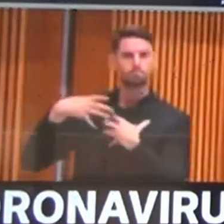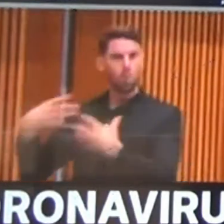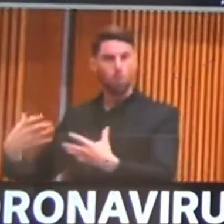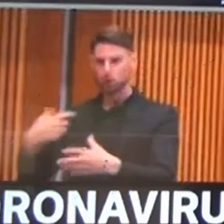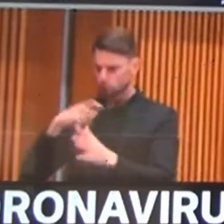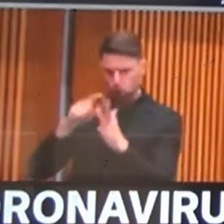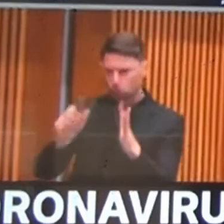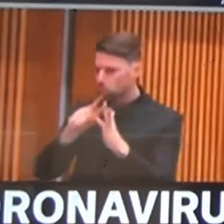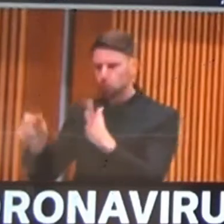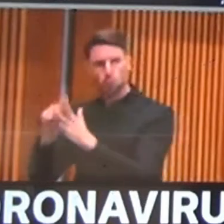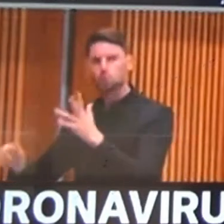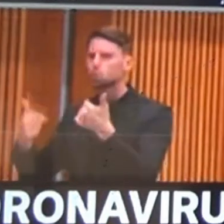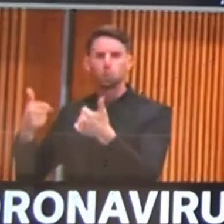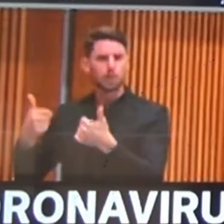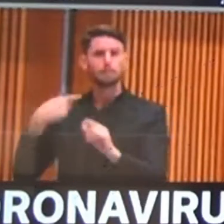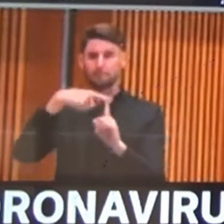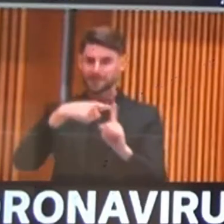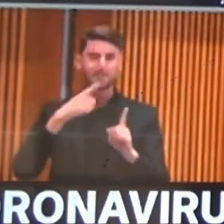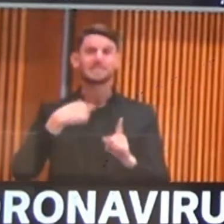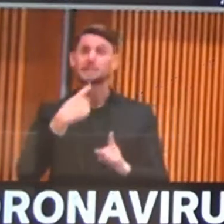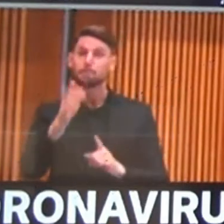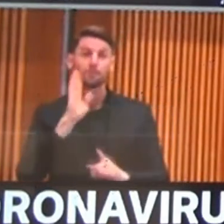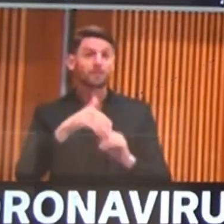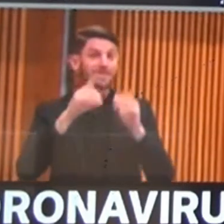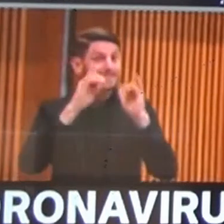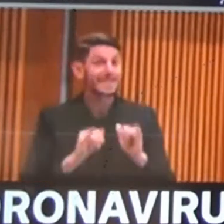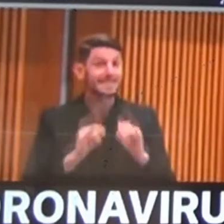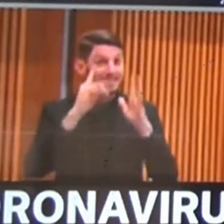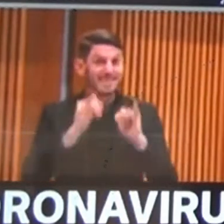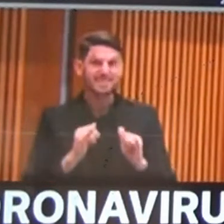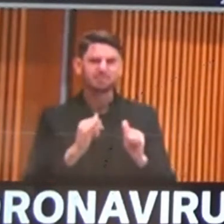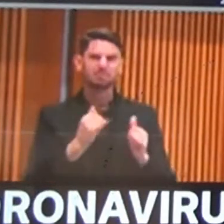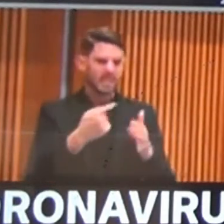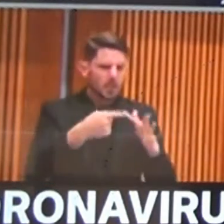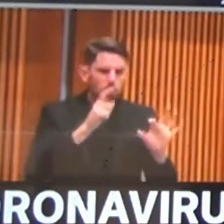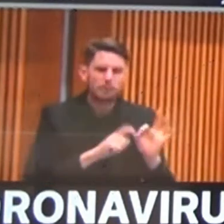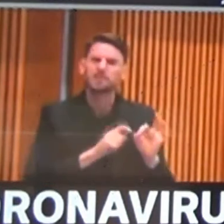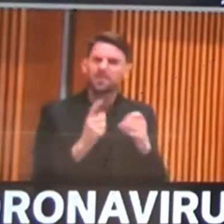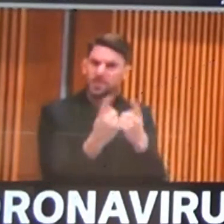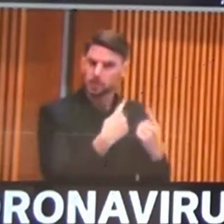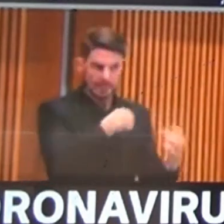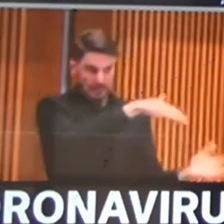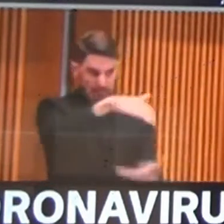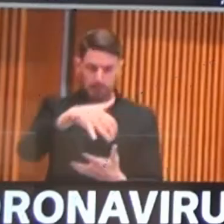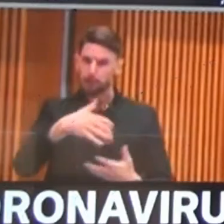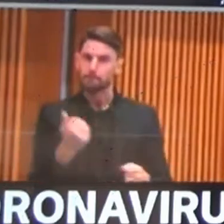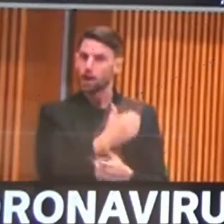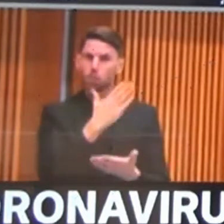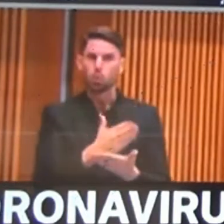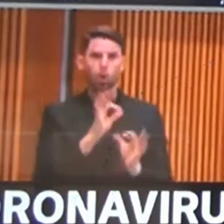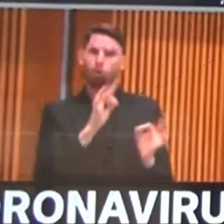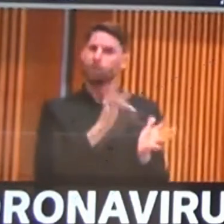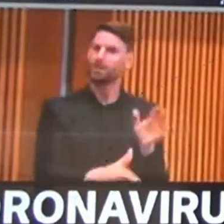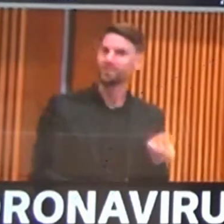they continue to hold up. So we are confident that we can continue our current testing rates, and we are